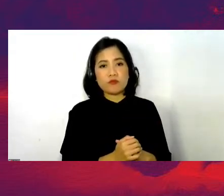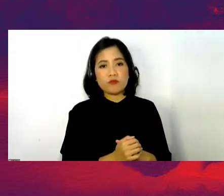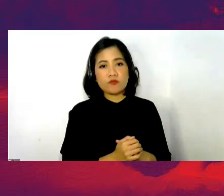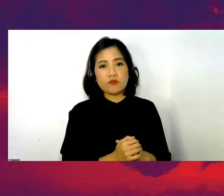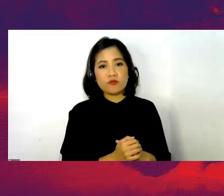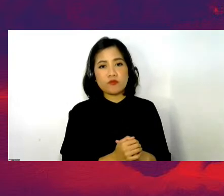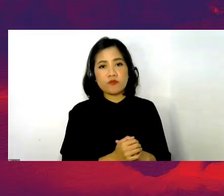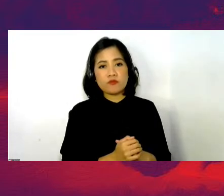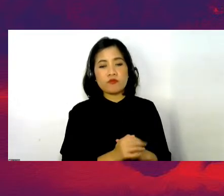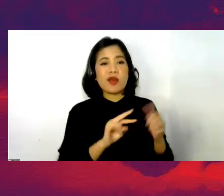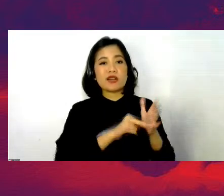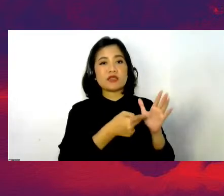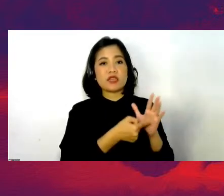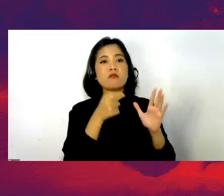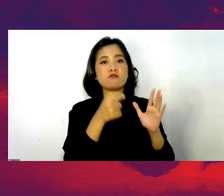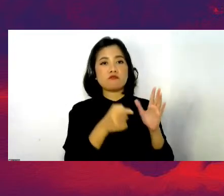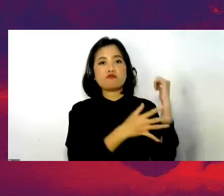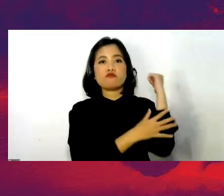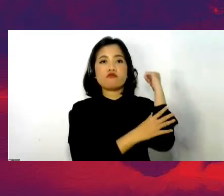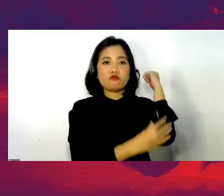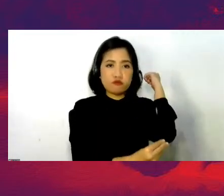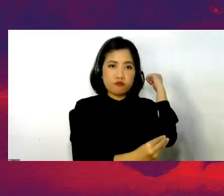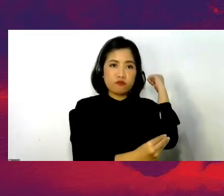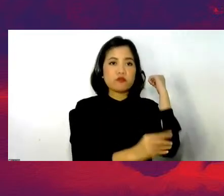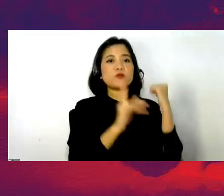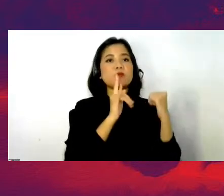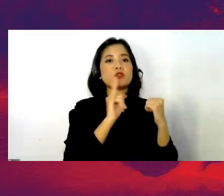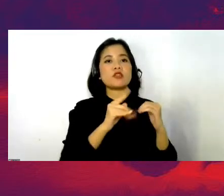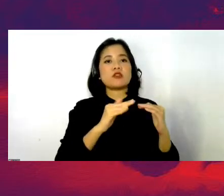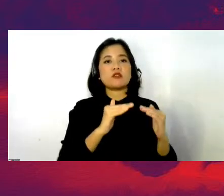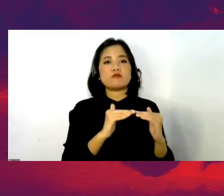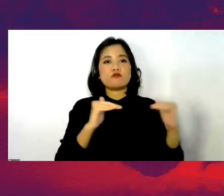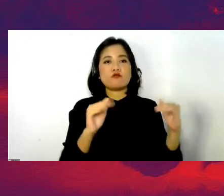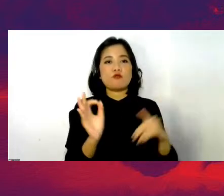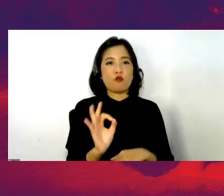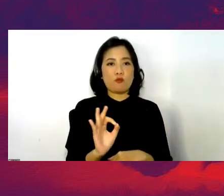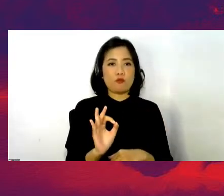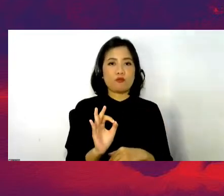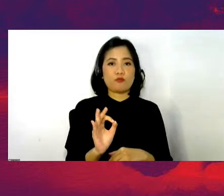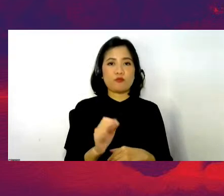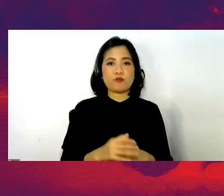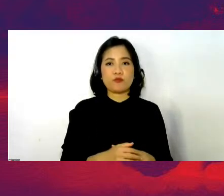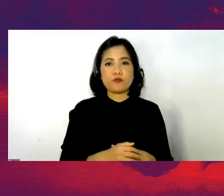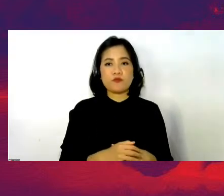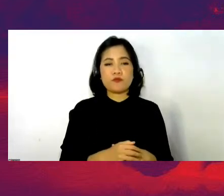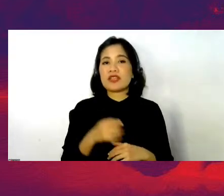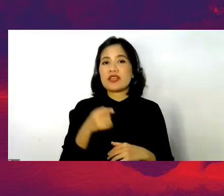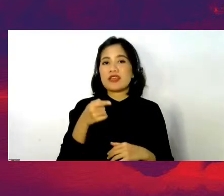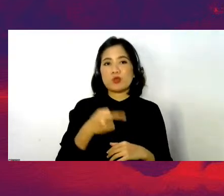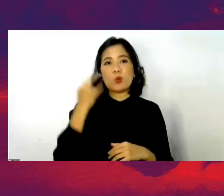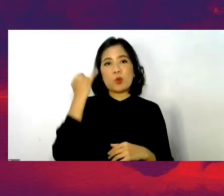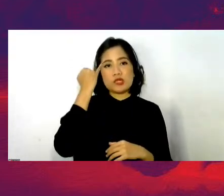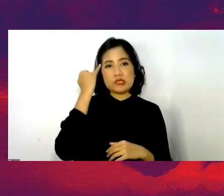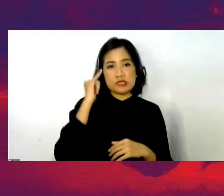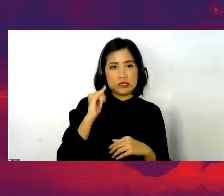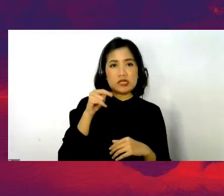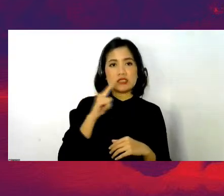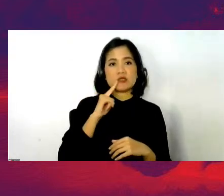distribution. They're telling you that you should ignore certain changes in the distribution. You should focus on other